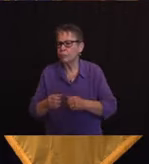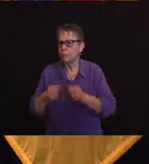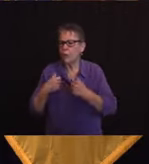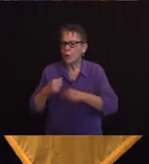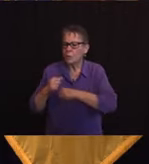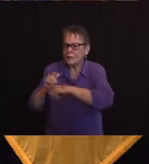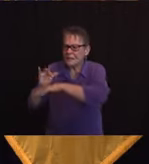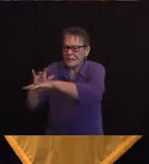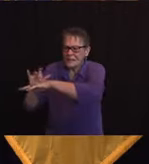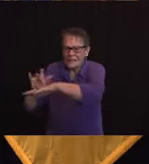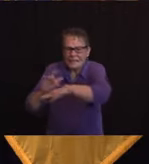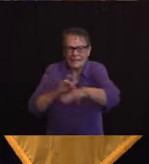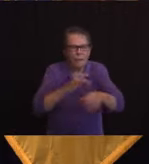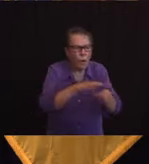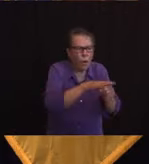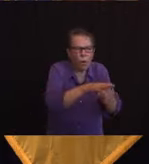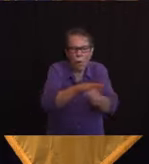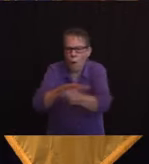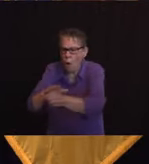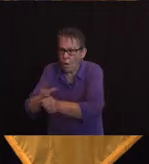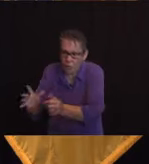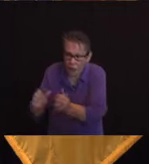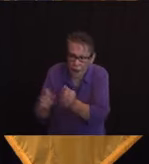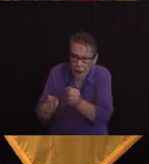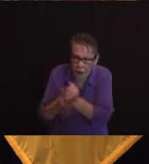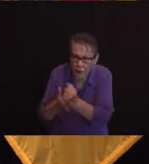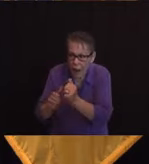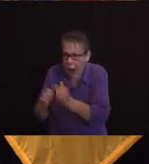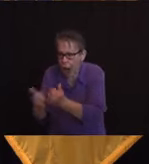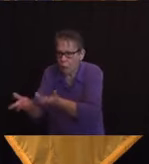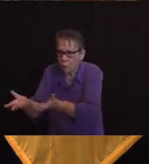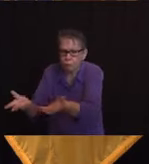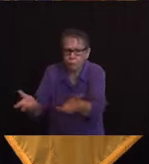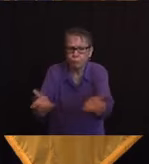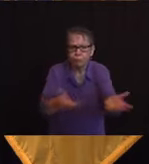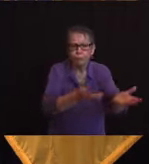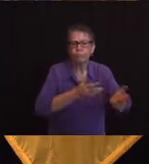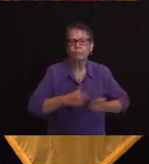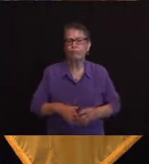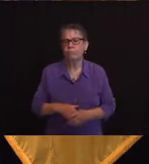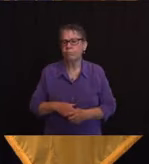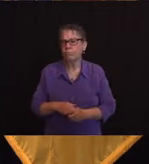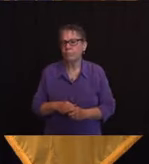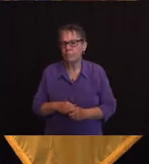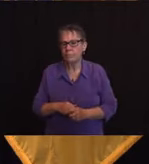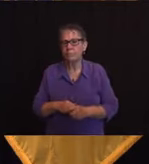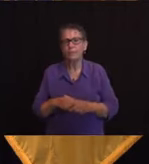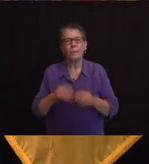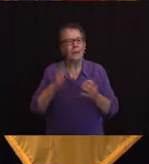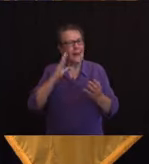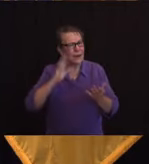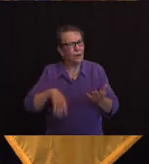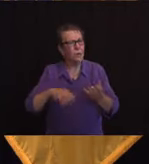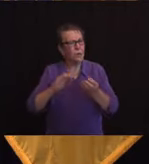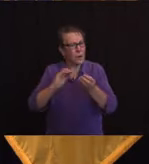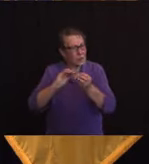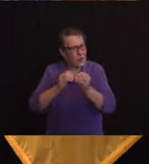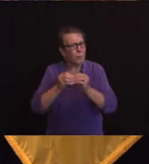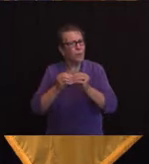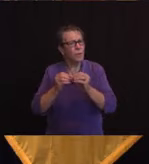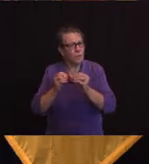are rising. They're up. Hospitalizations are up 200 to 300 over the past week to 10 days, and we predicted this